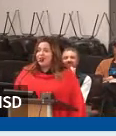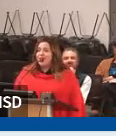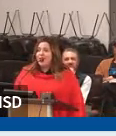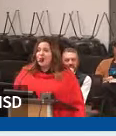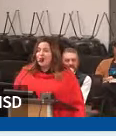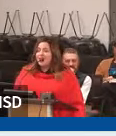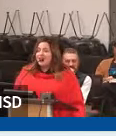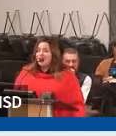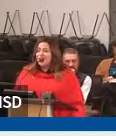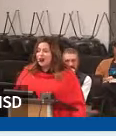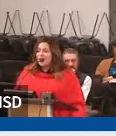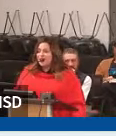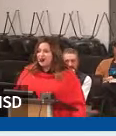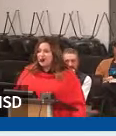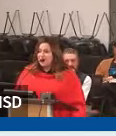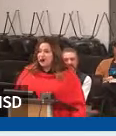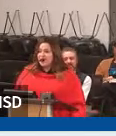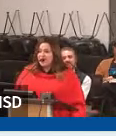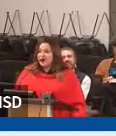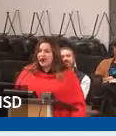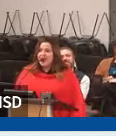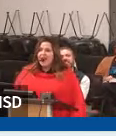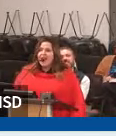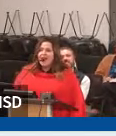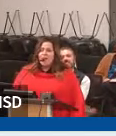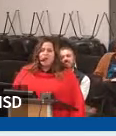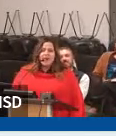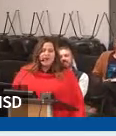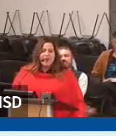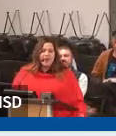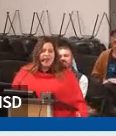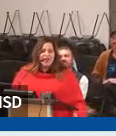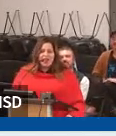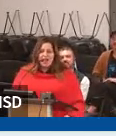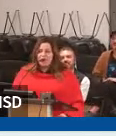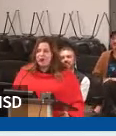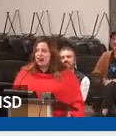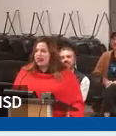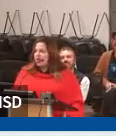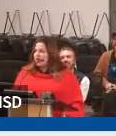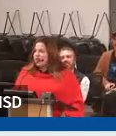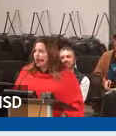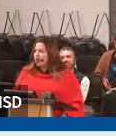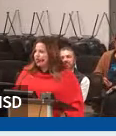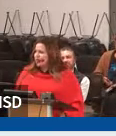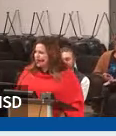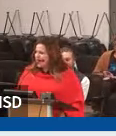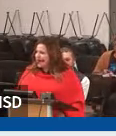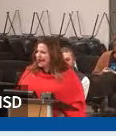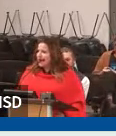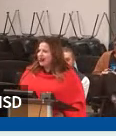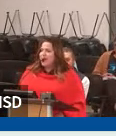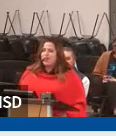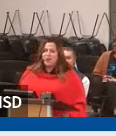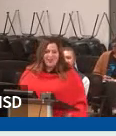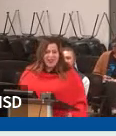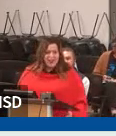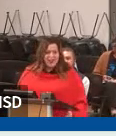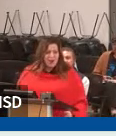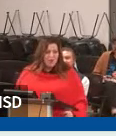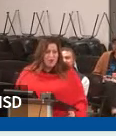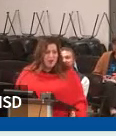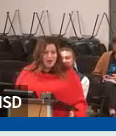wanted to share a few of those things with you this evening, really spending a lot of time reimagining what this partnership looks like. So it's not transactional, but